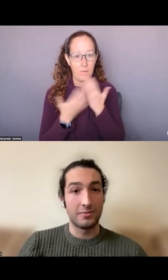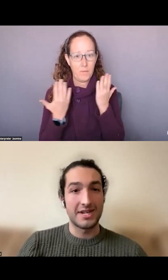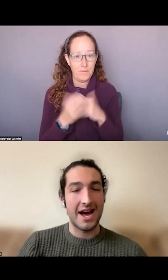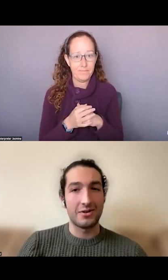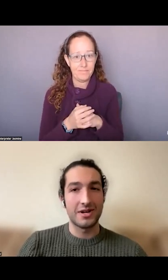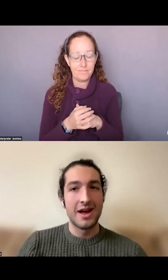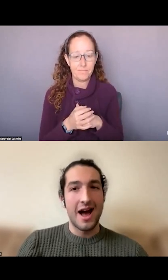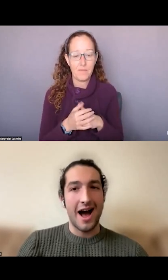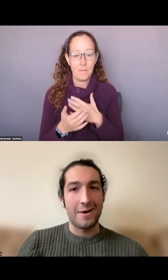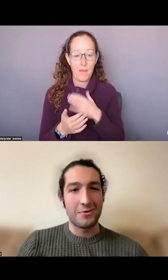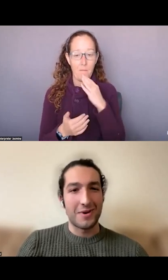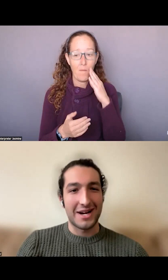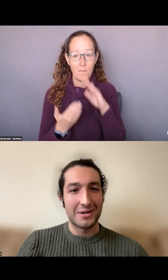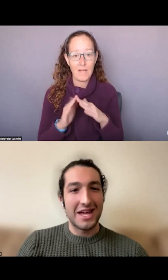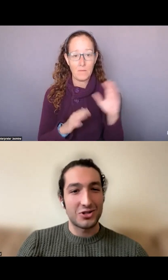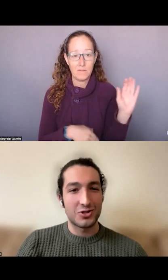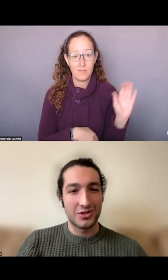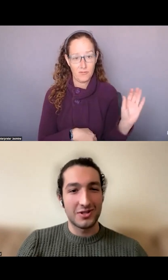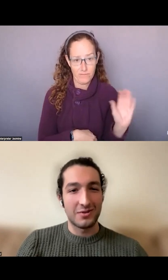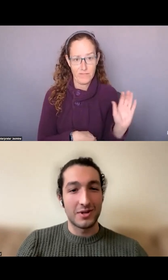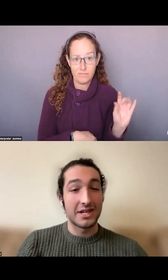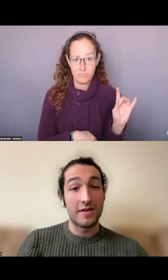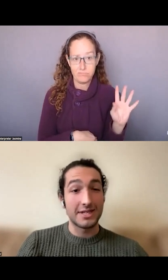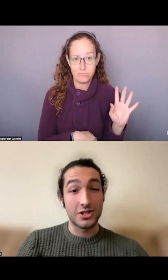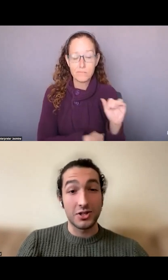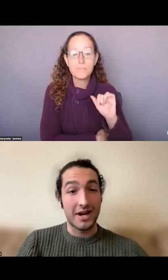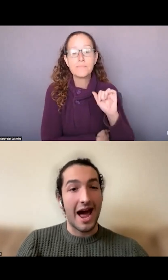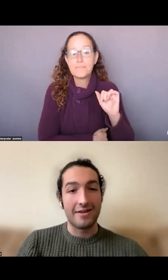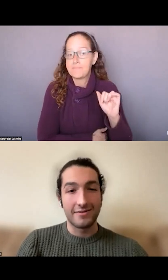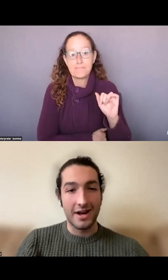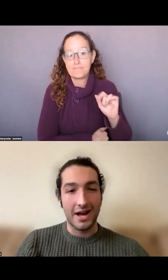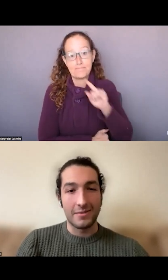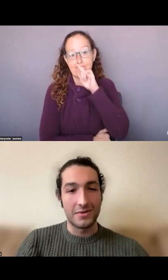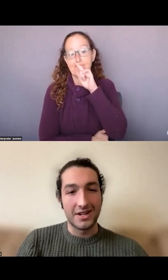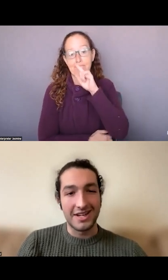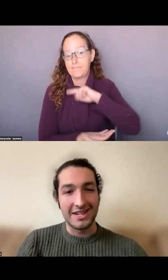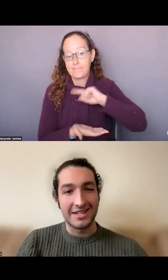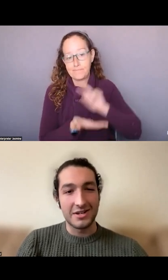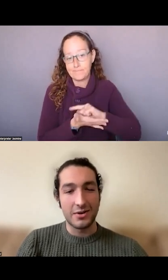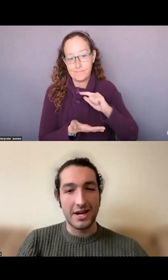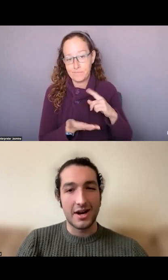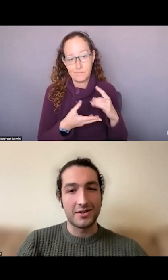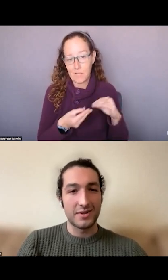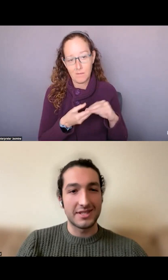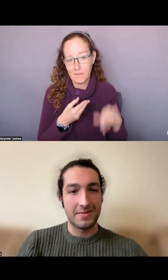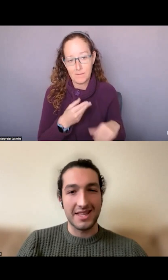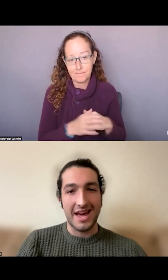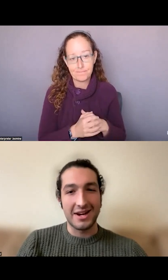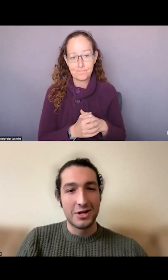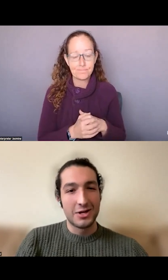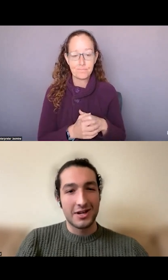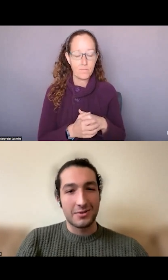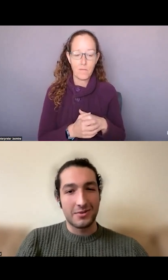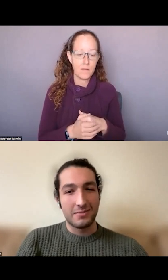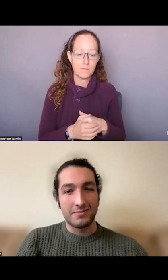conservative hometown where that just wasn't a conversation that you could have, and it often was something